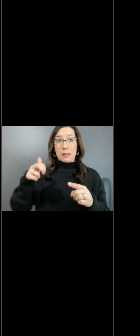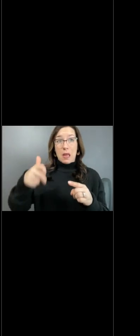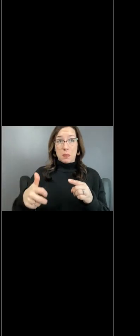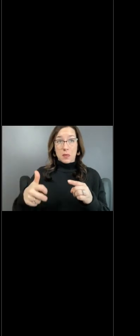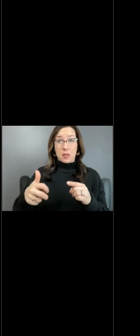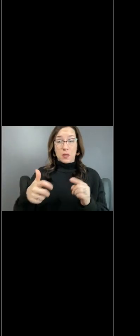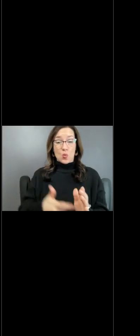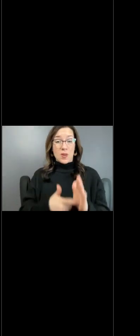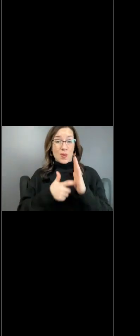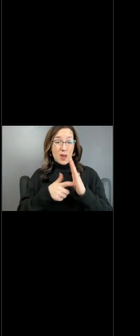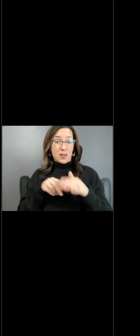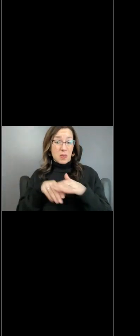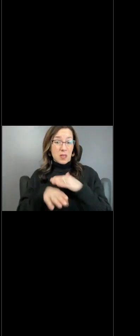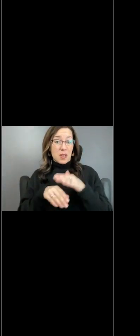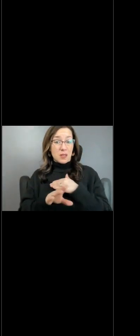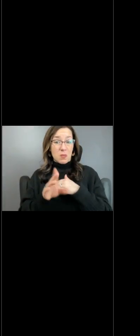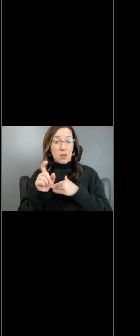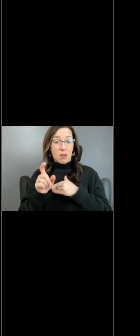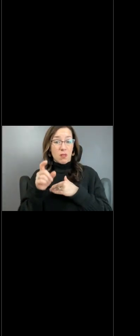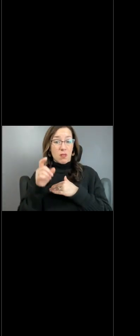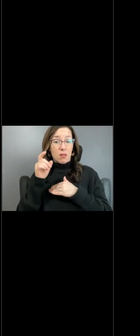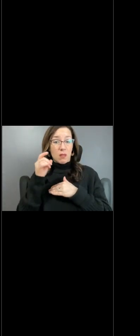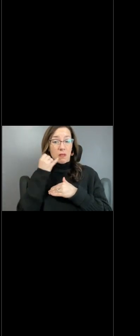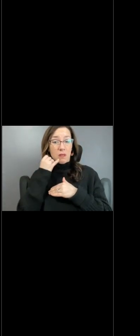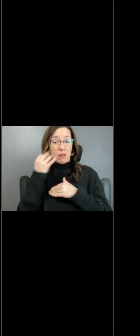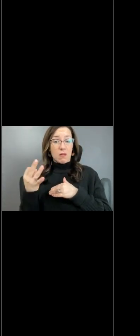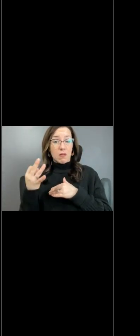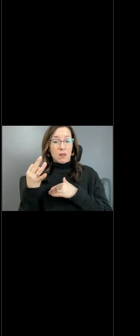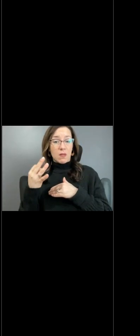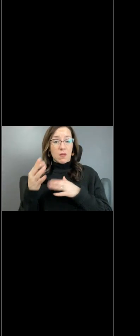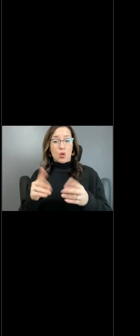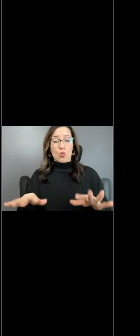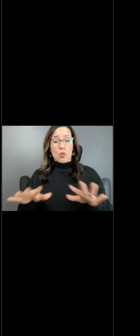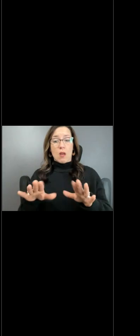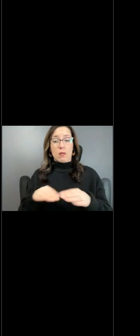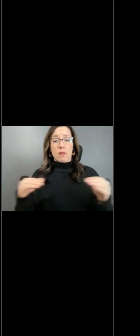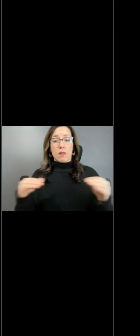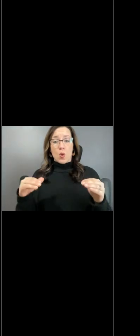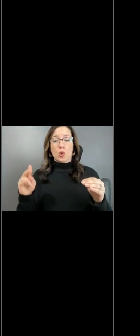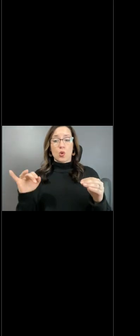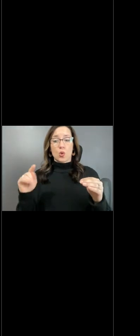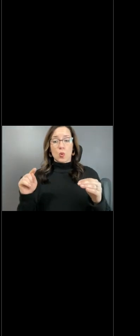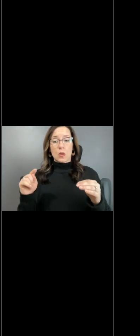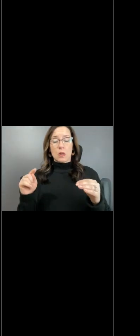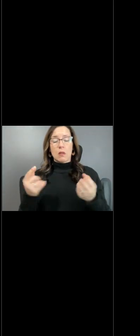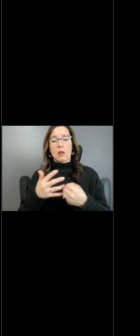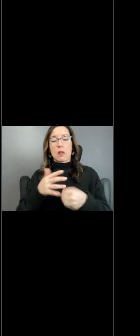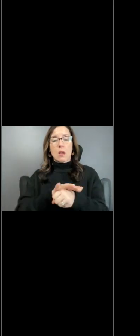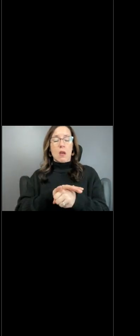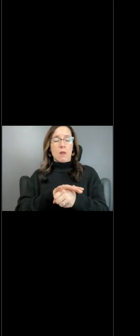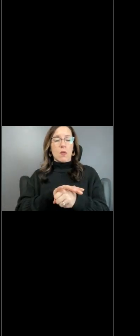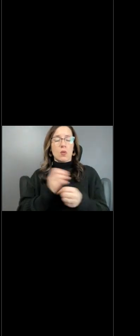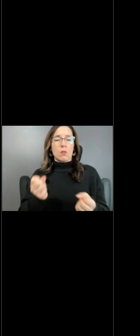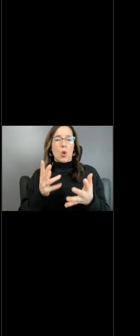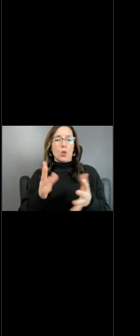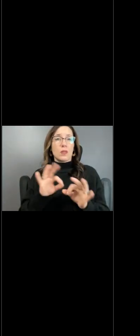be accessible if it is a ground floor unit in a covered multifamily